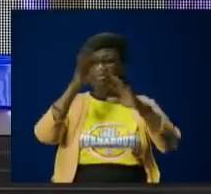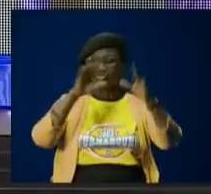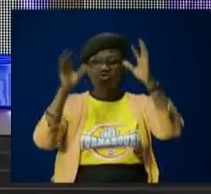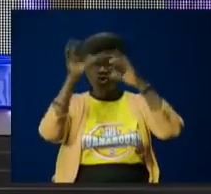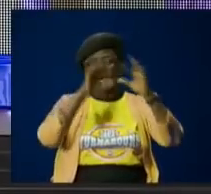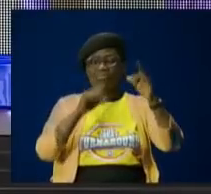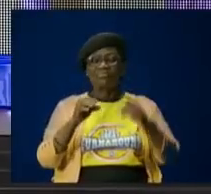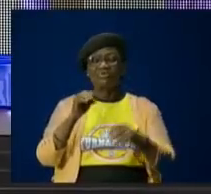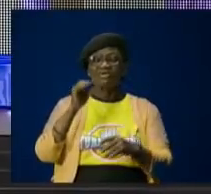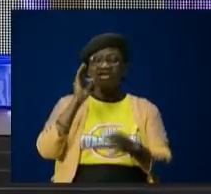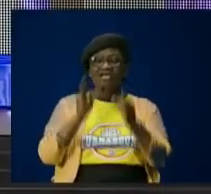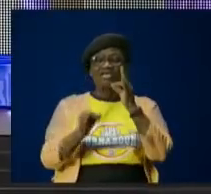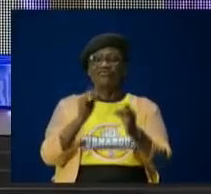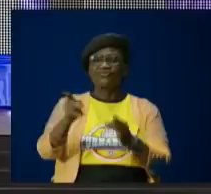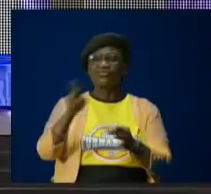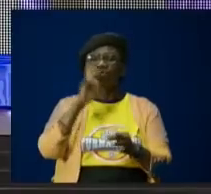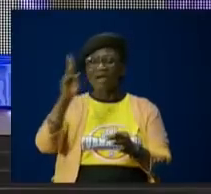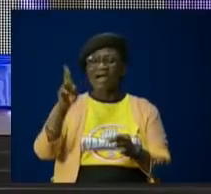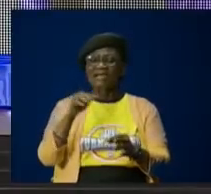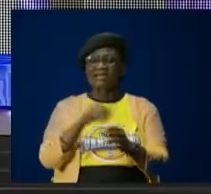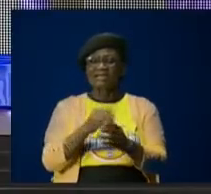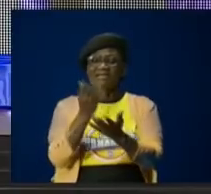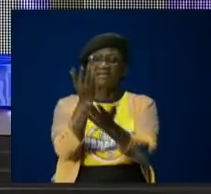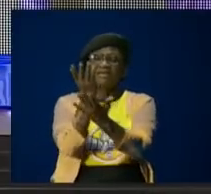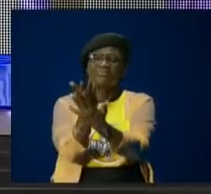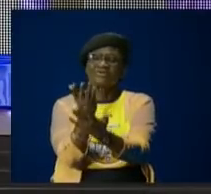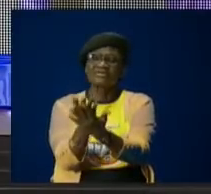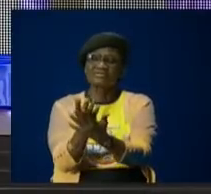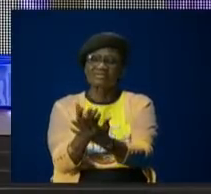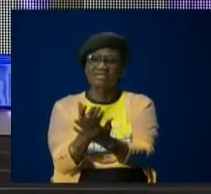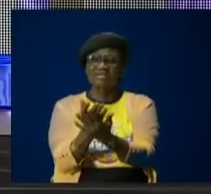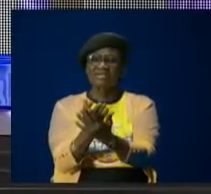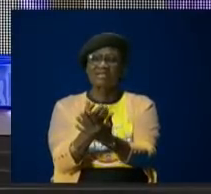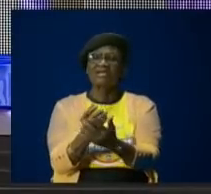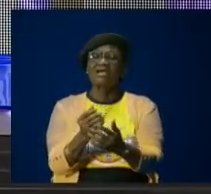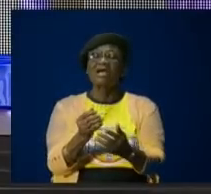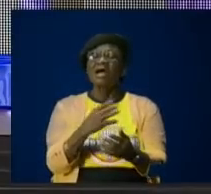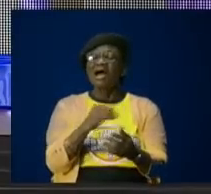If you are in prison, properly chained,